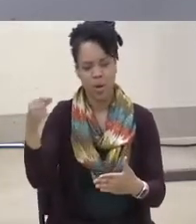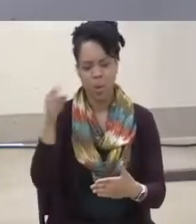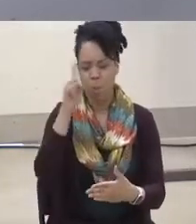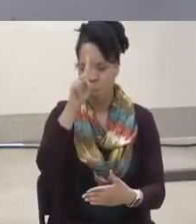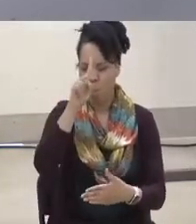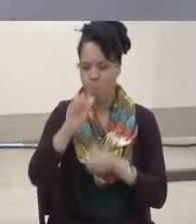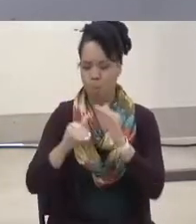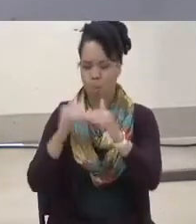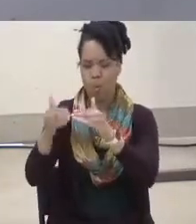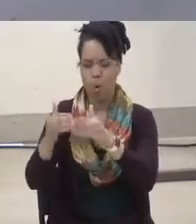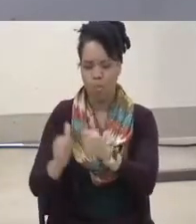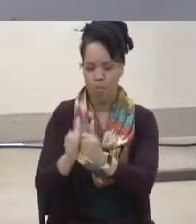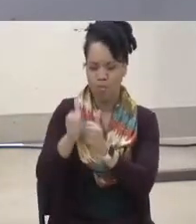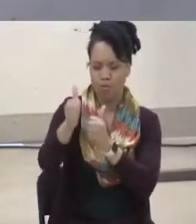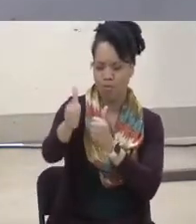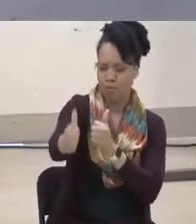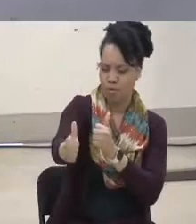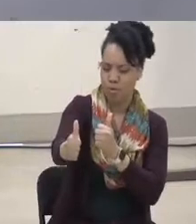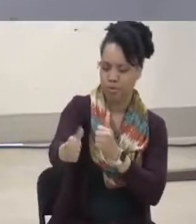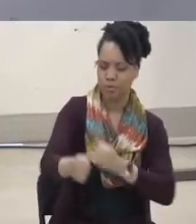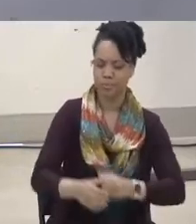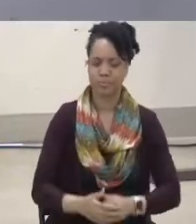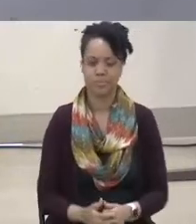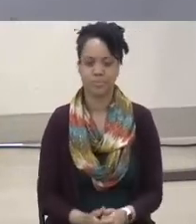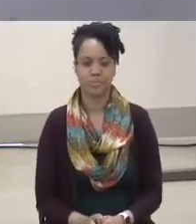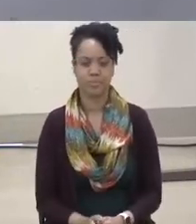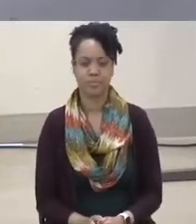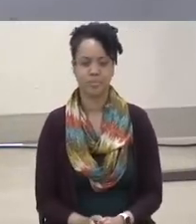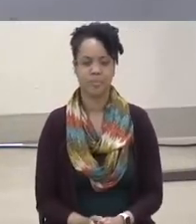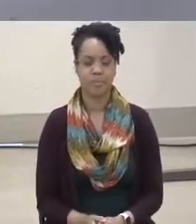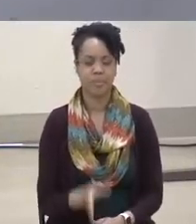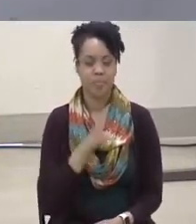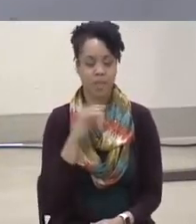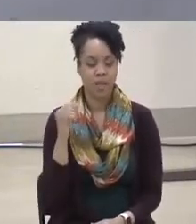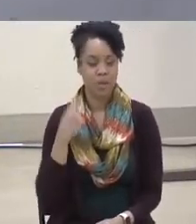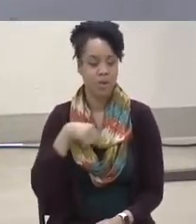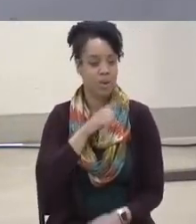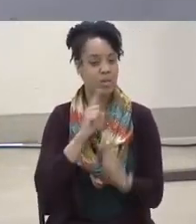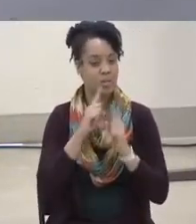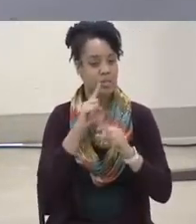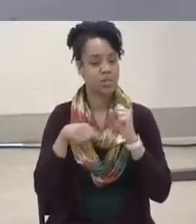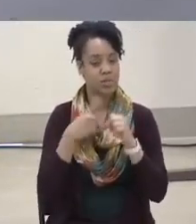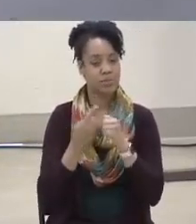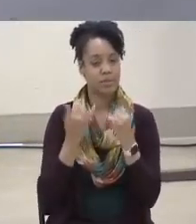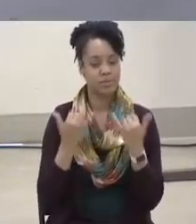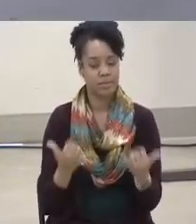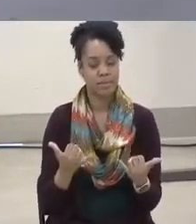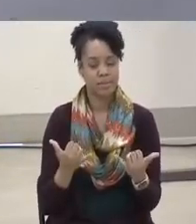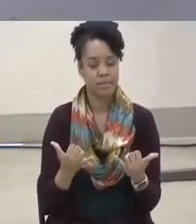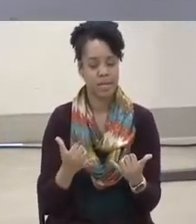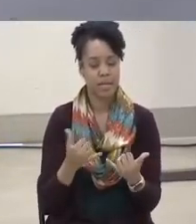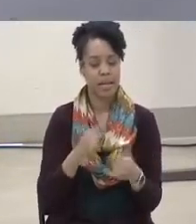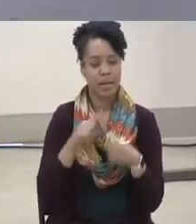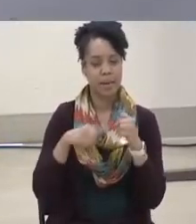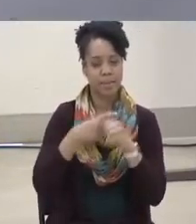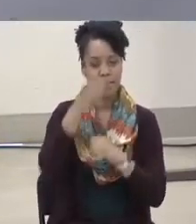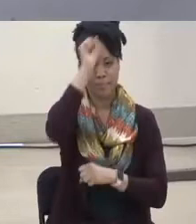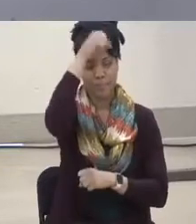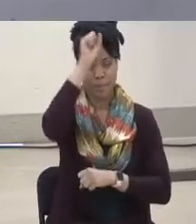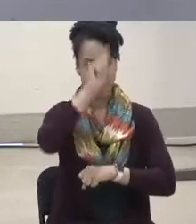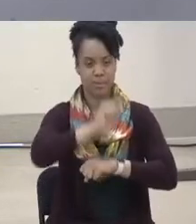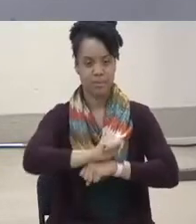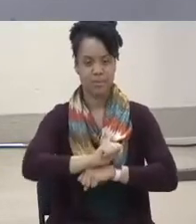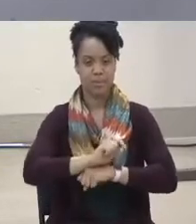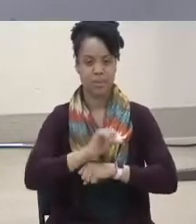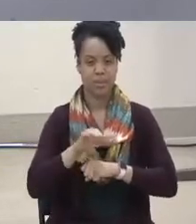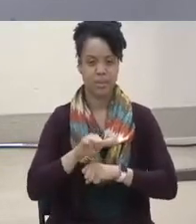step further, Antes de caminar un paso más adelante, and we're talking about tonight, right now, about Solomon's temple that he built,